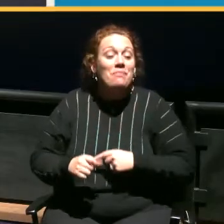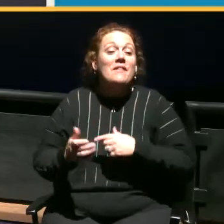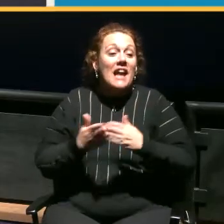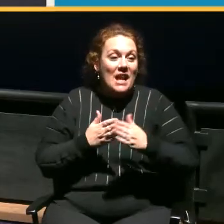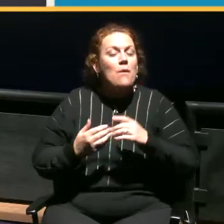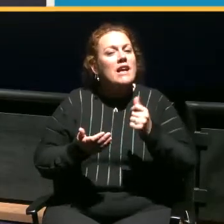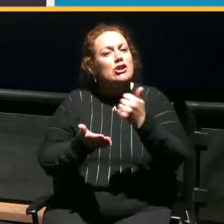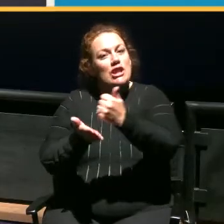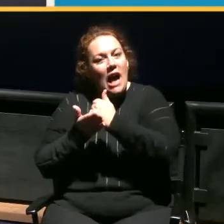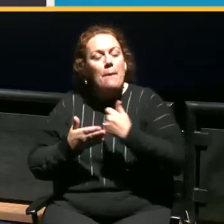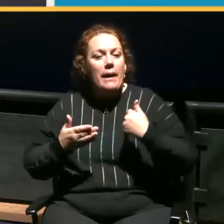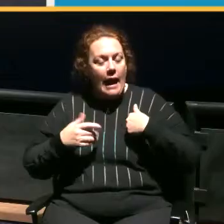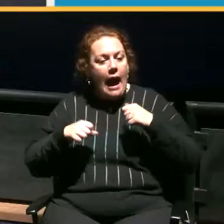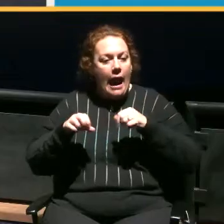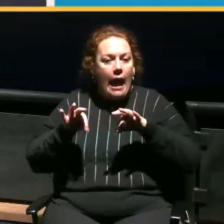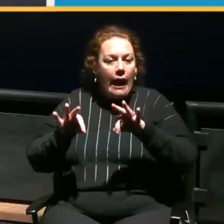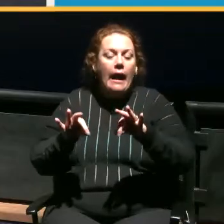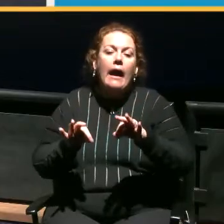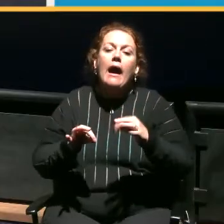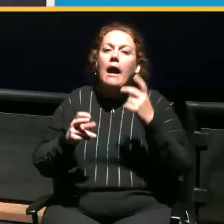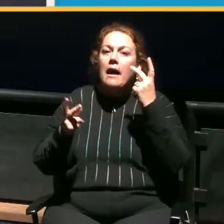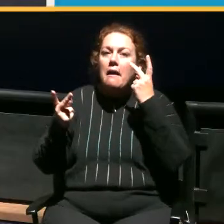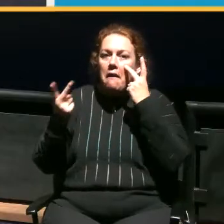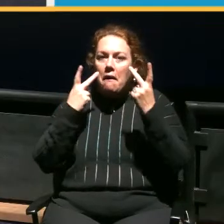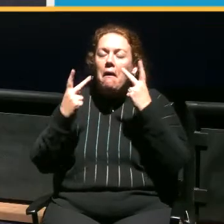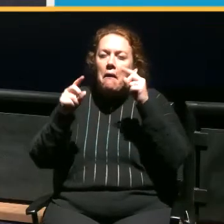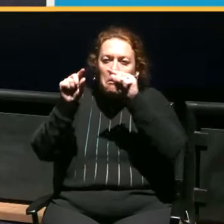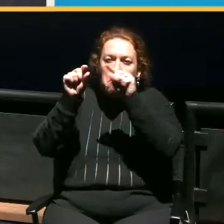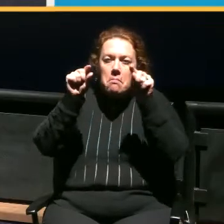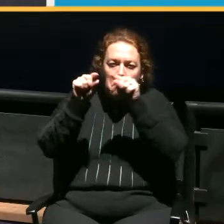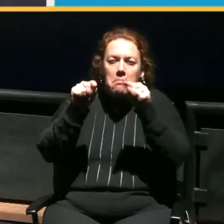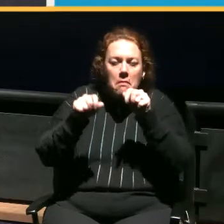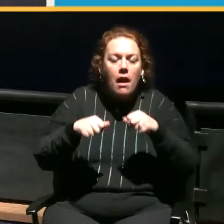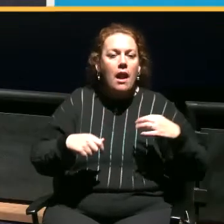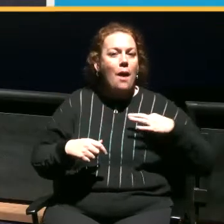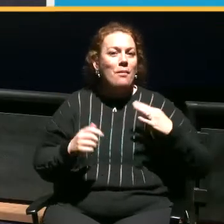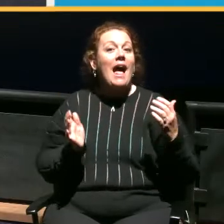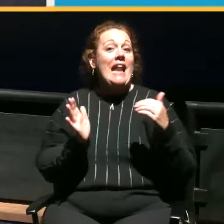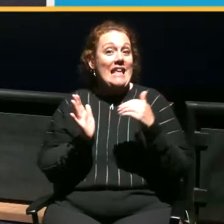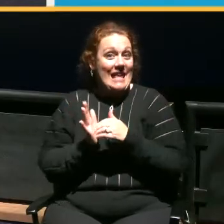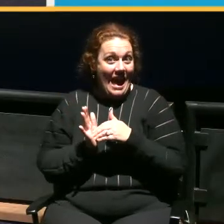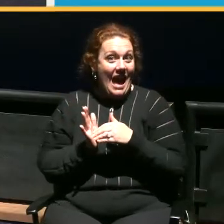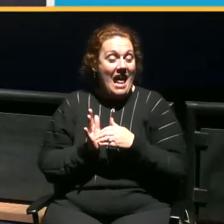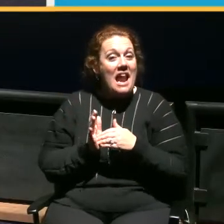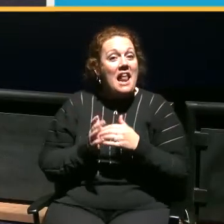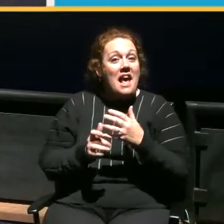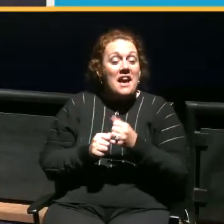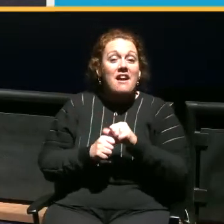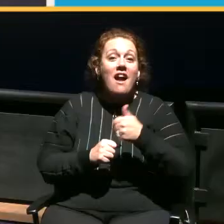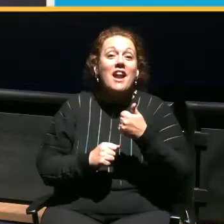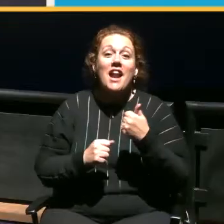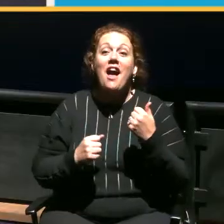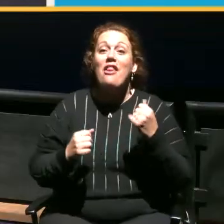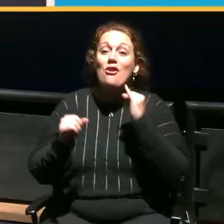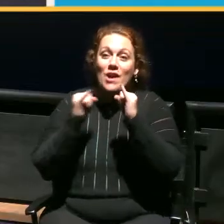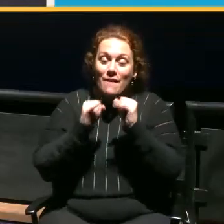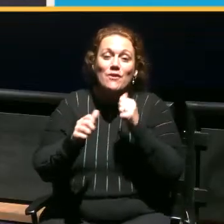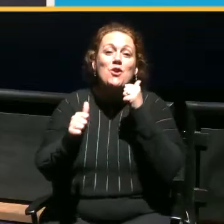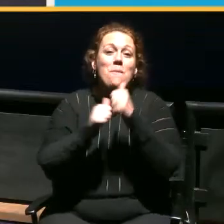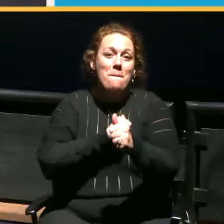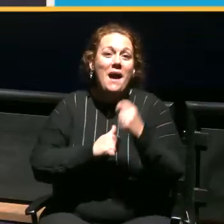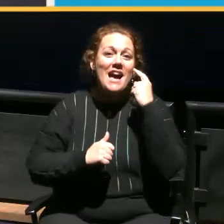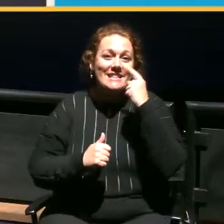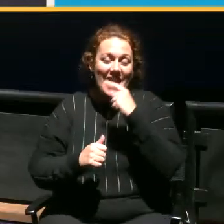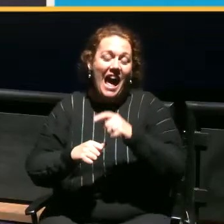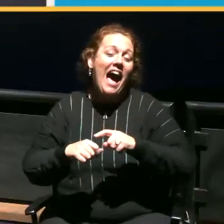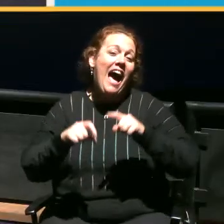Anyway, she helped me out. I was able to pick up a couple lines on the eye chart and apply again, and got another interview and passed the eye exam and was